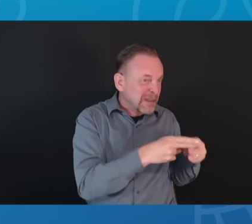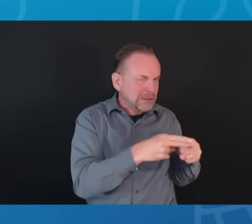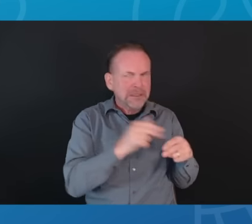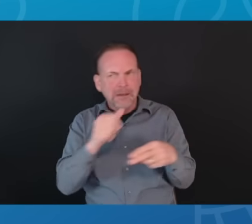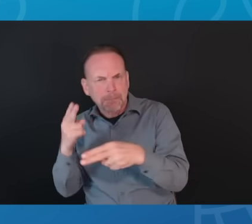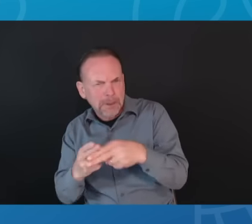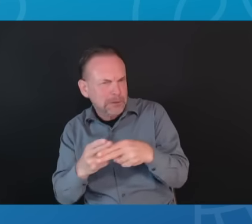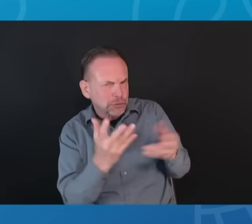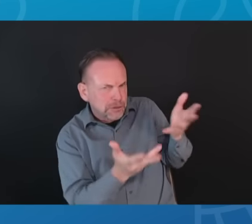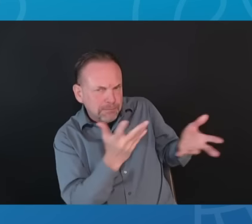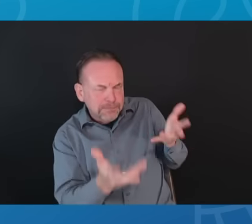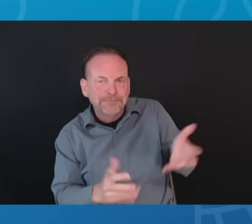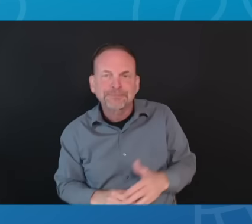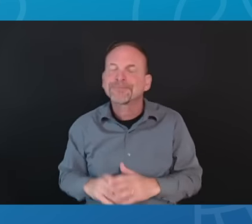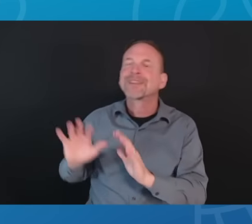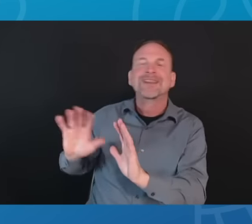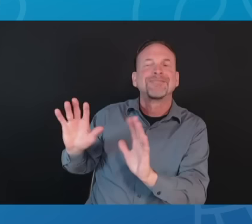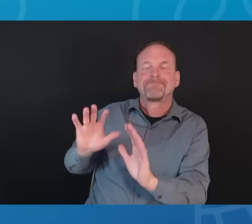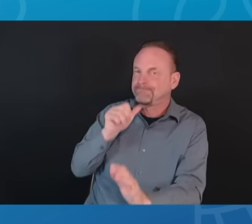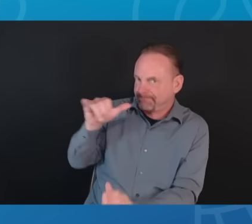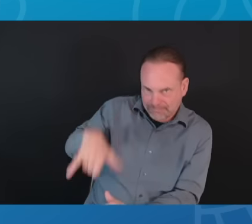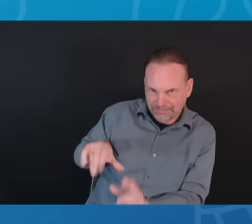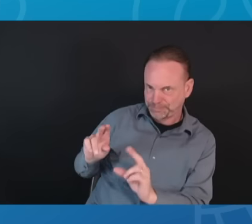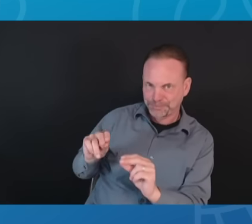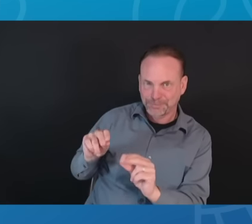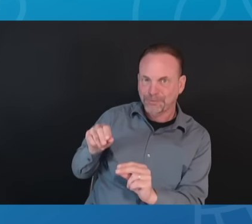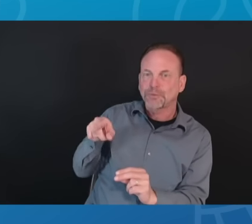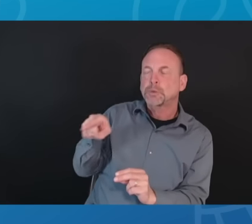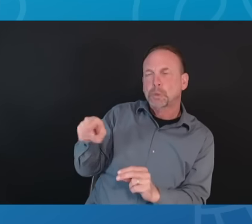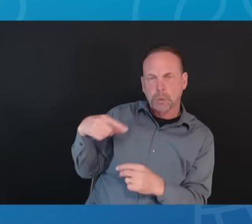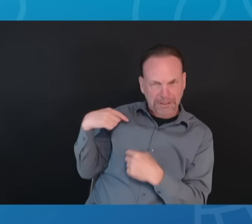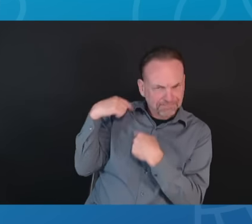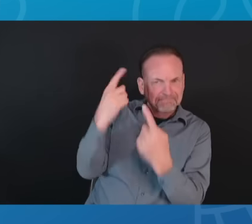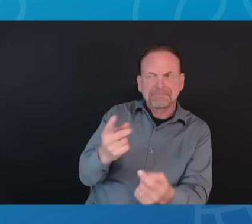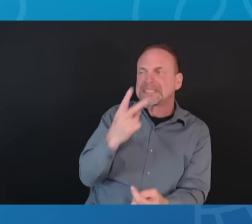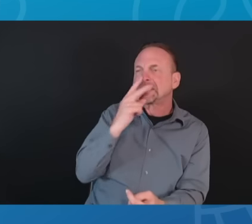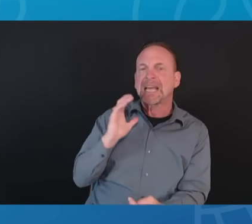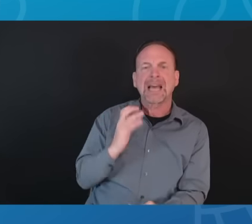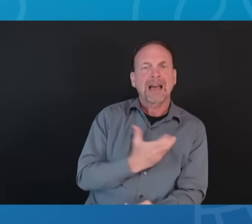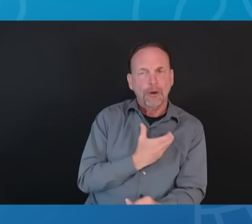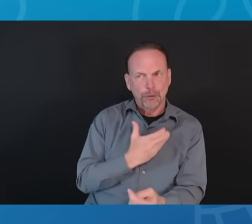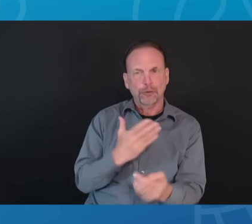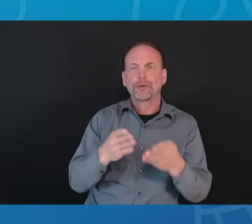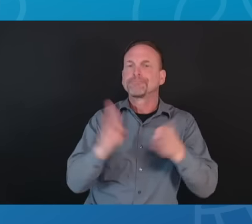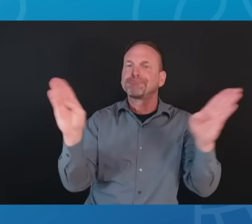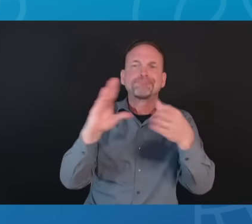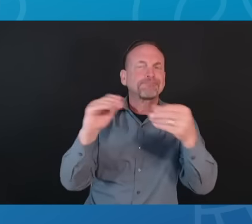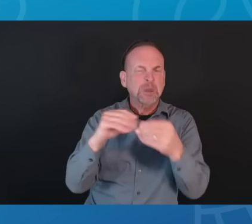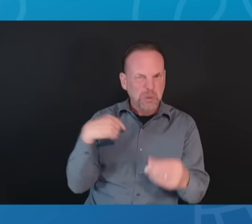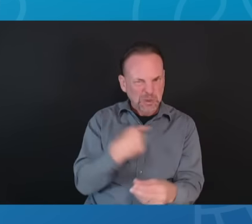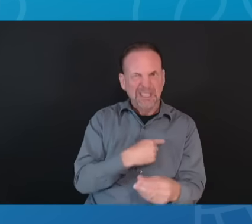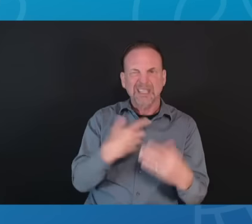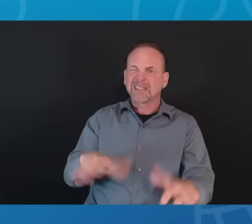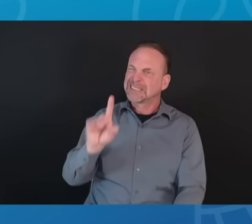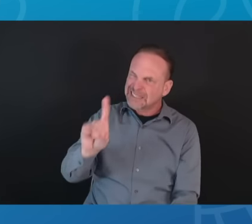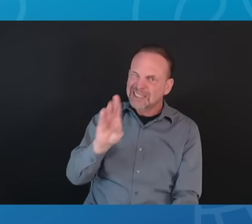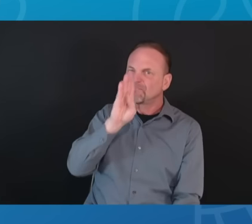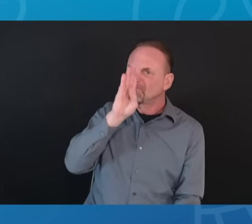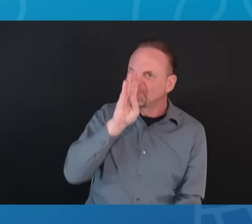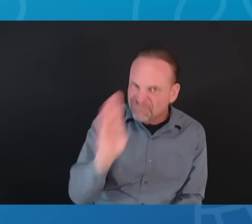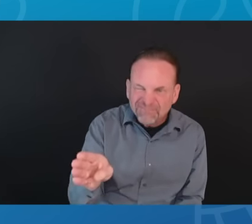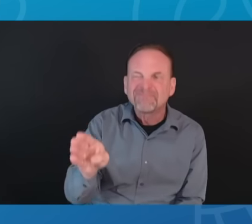our public statements, we have spoken out forcibly about American citizens who have been killed today, or have been killed